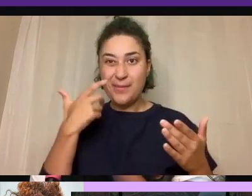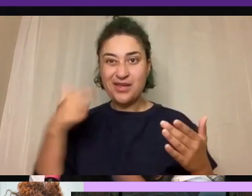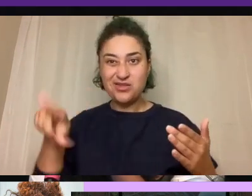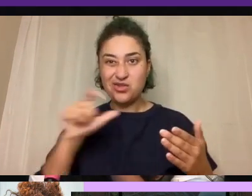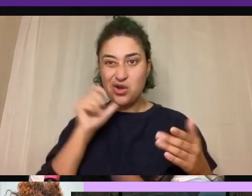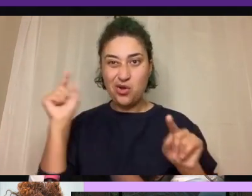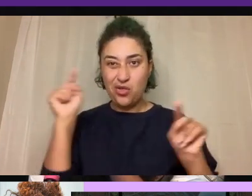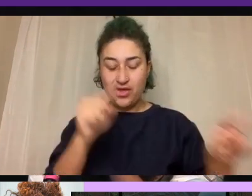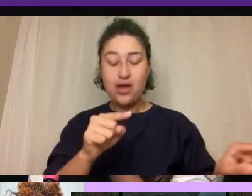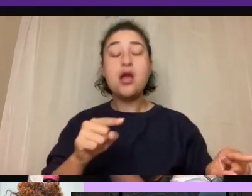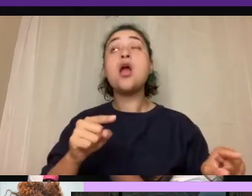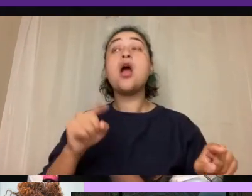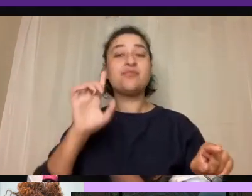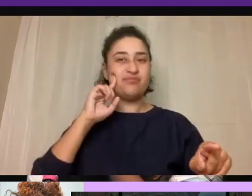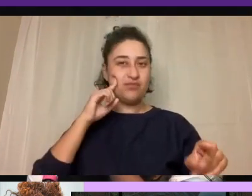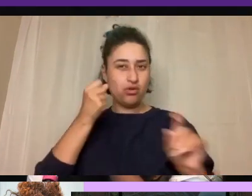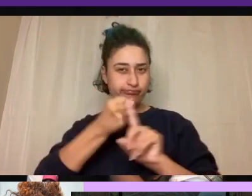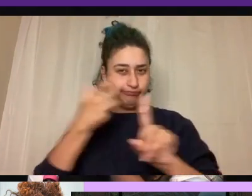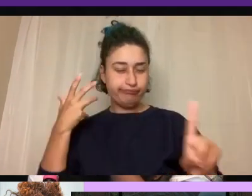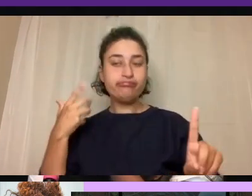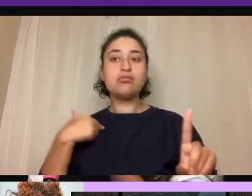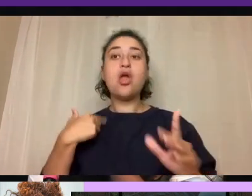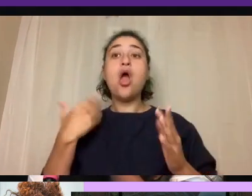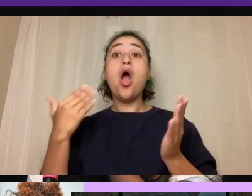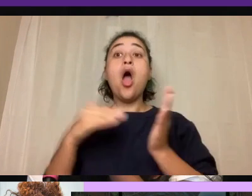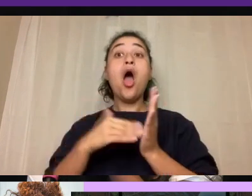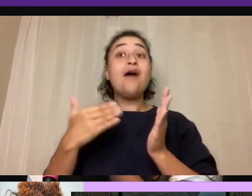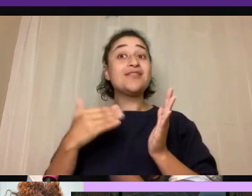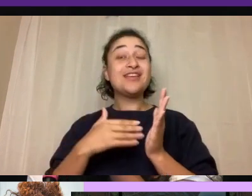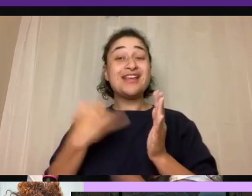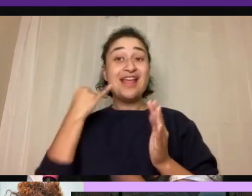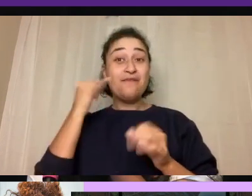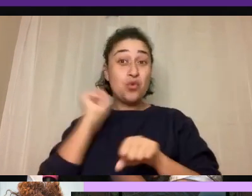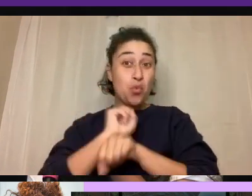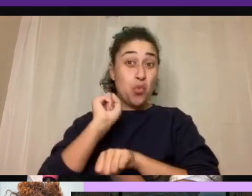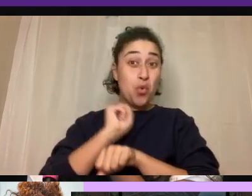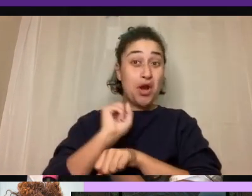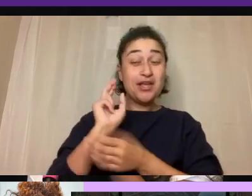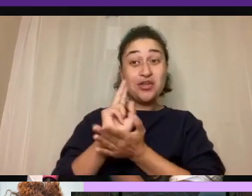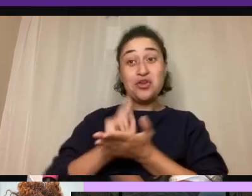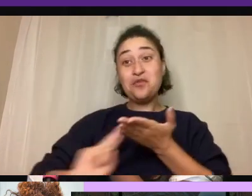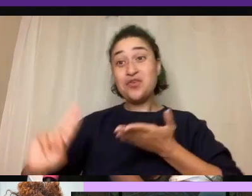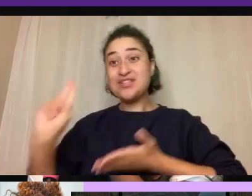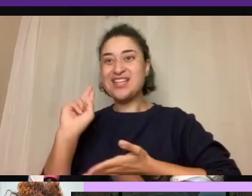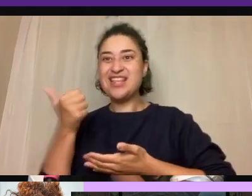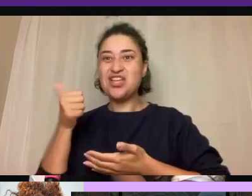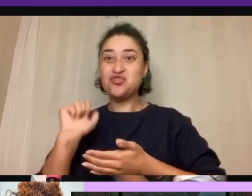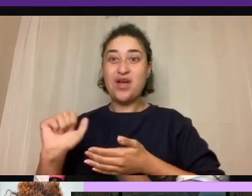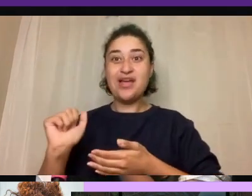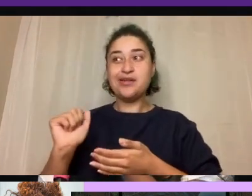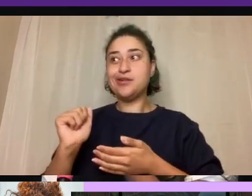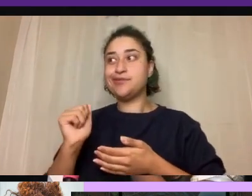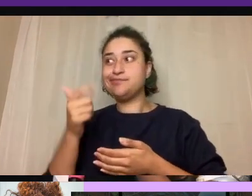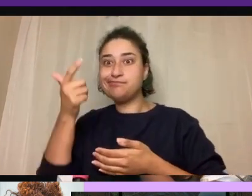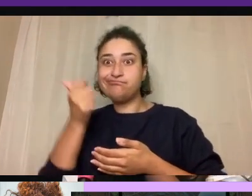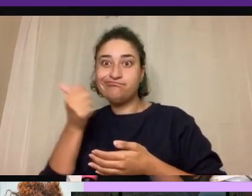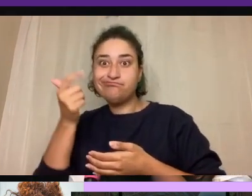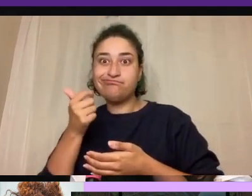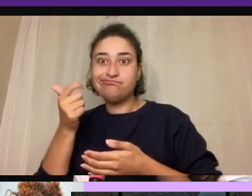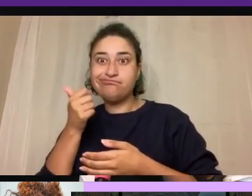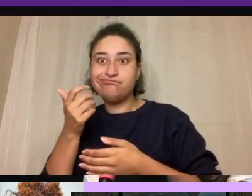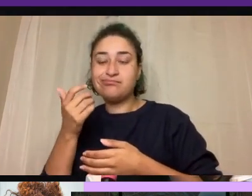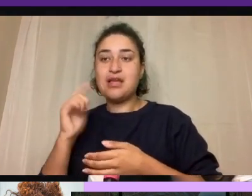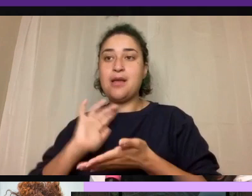often universities try to commodify people and fields, like Black and Indigenous people are the new hot thing, and we've been able to